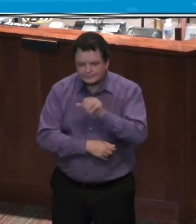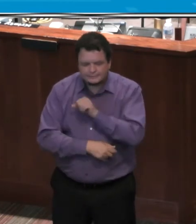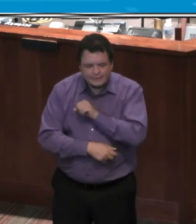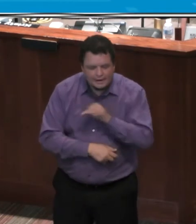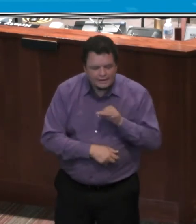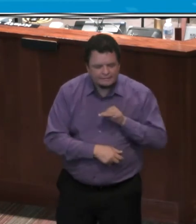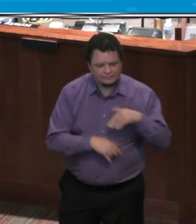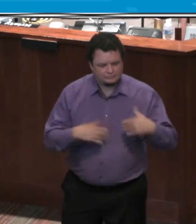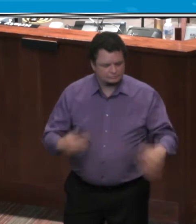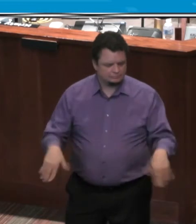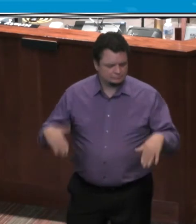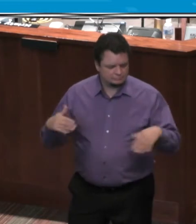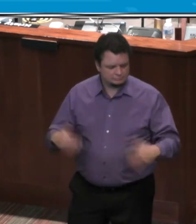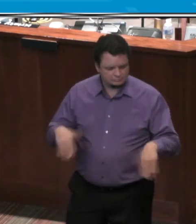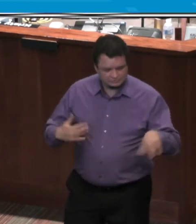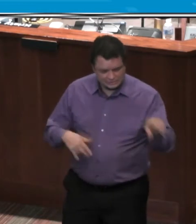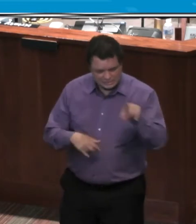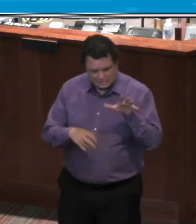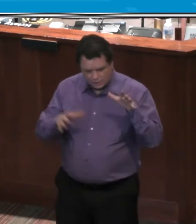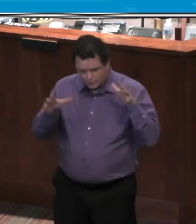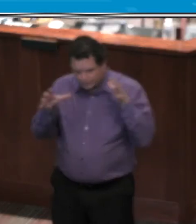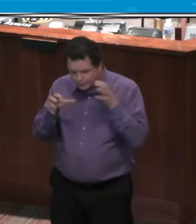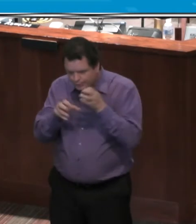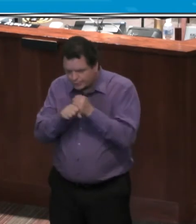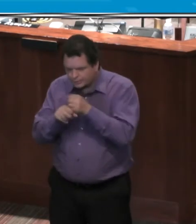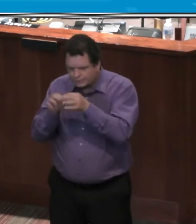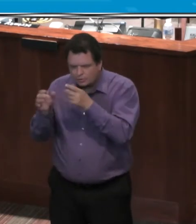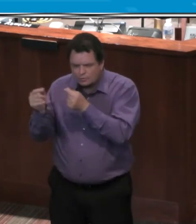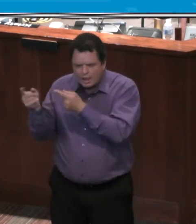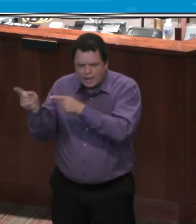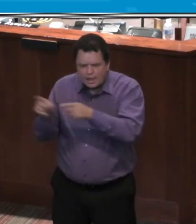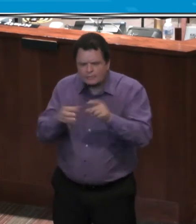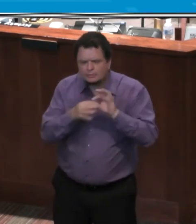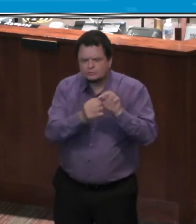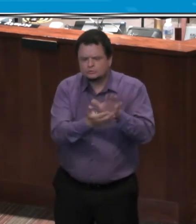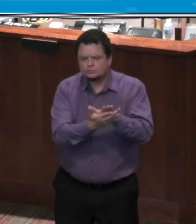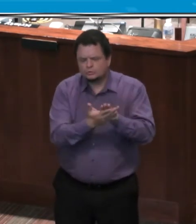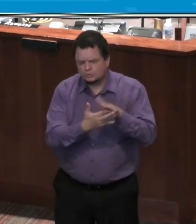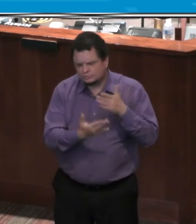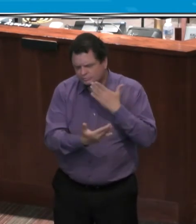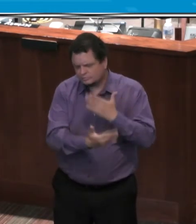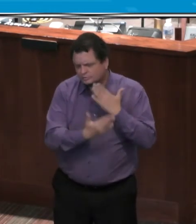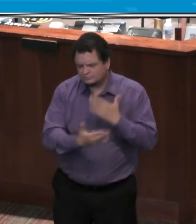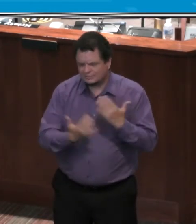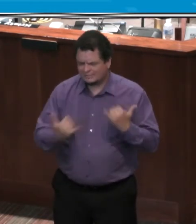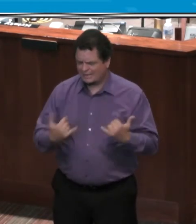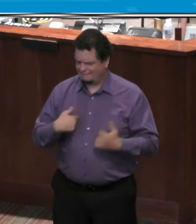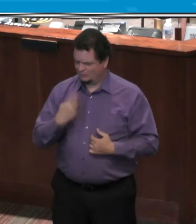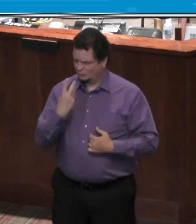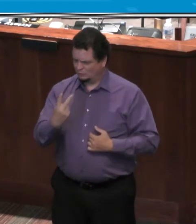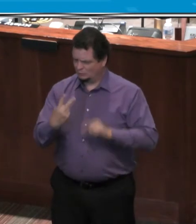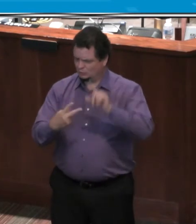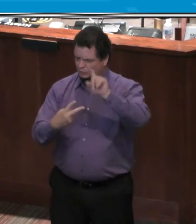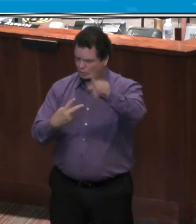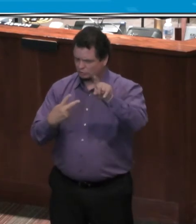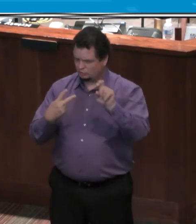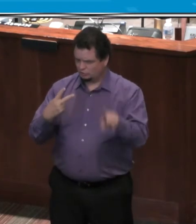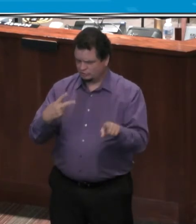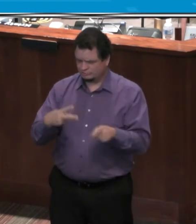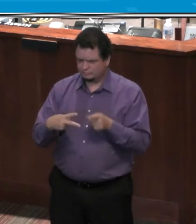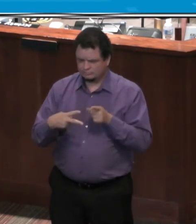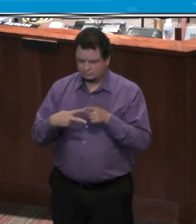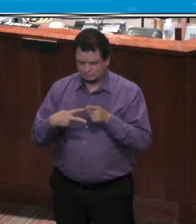I'm impressed. I had two questions really quickly. One of the slides you talked about,